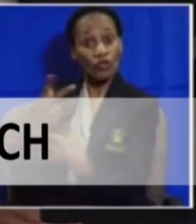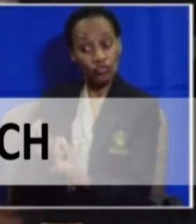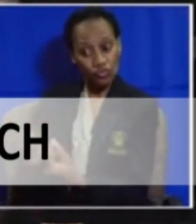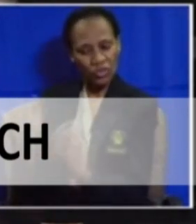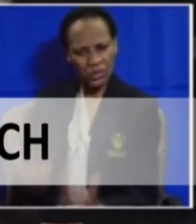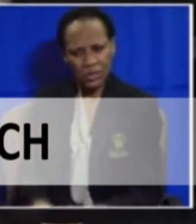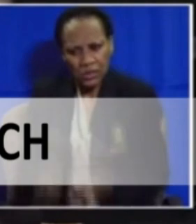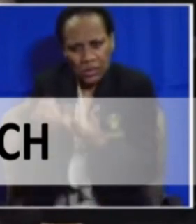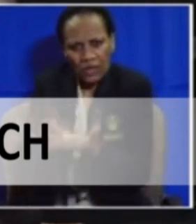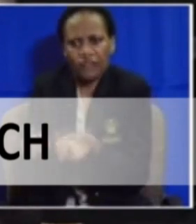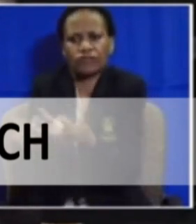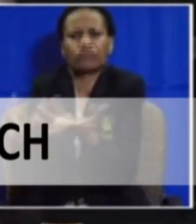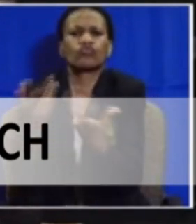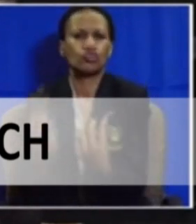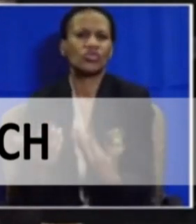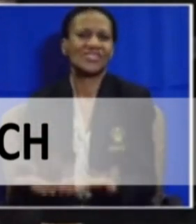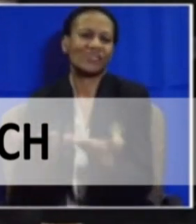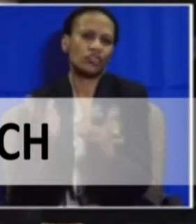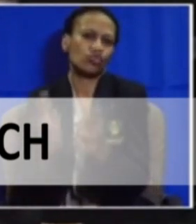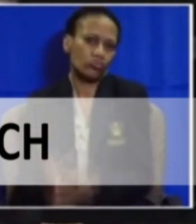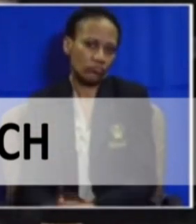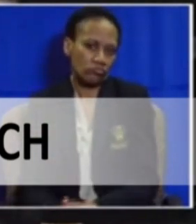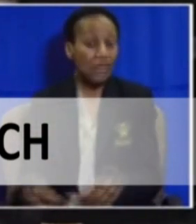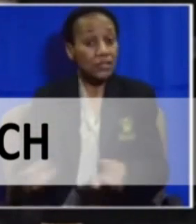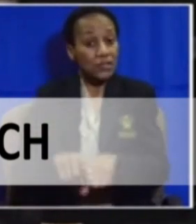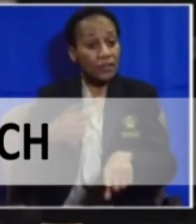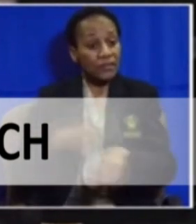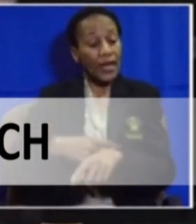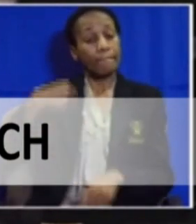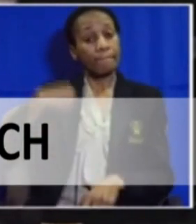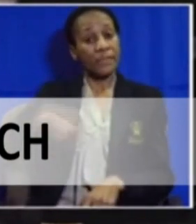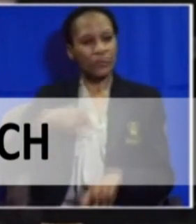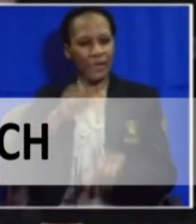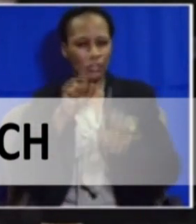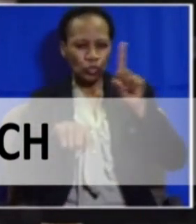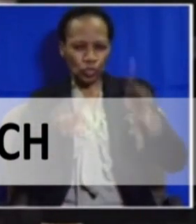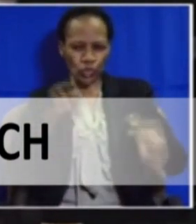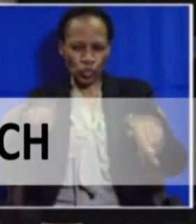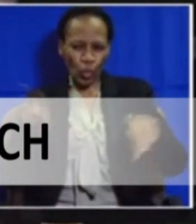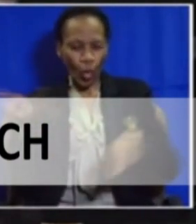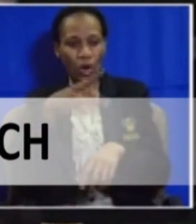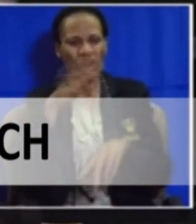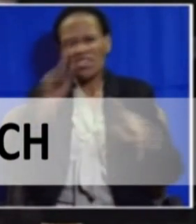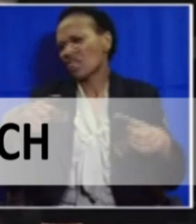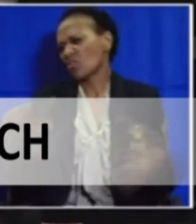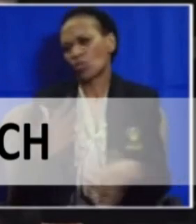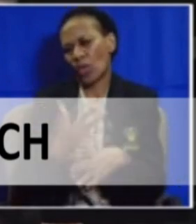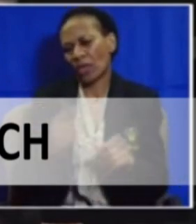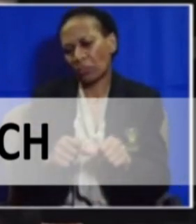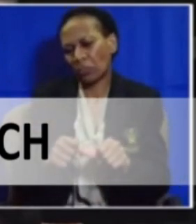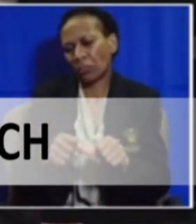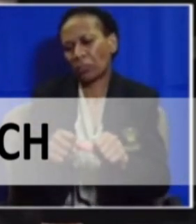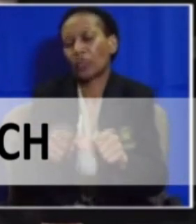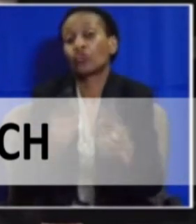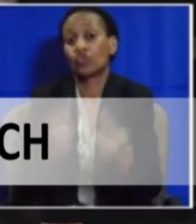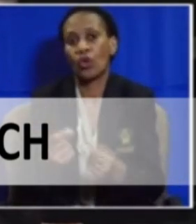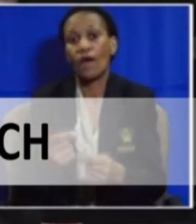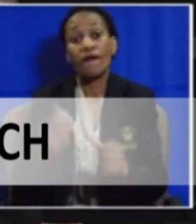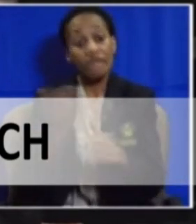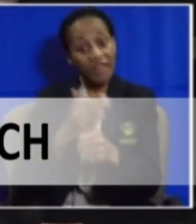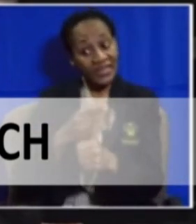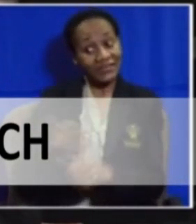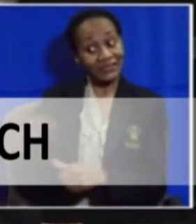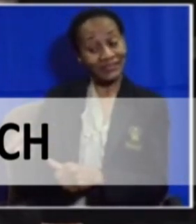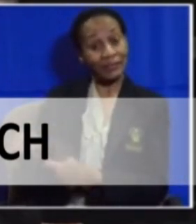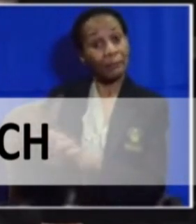the same time, our municipalities and other institutions cannot survive if they do not receive payment from